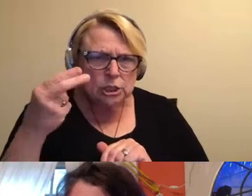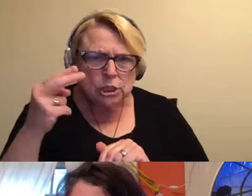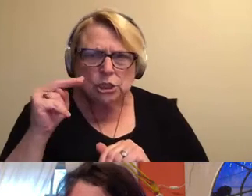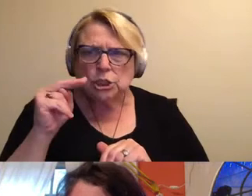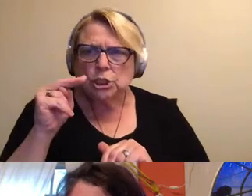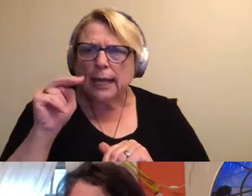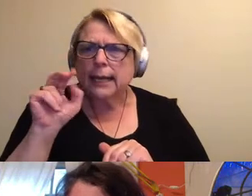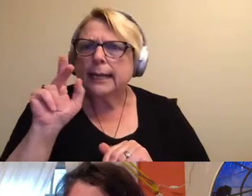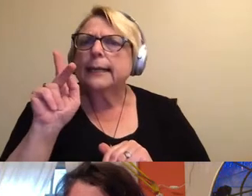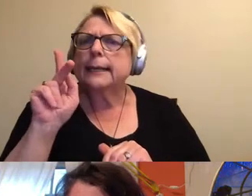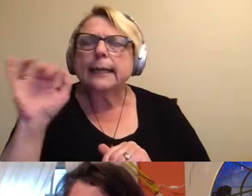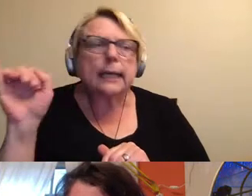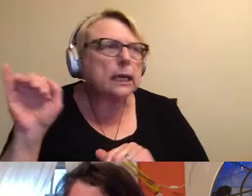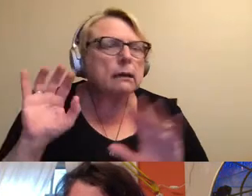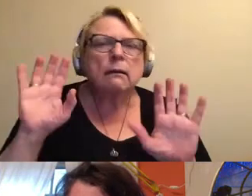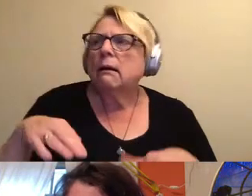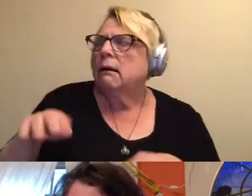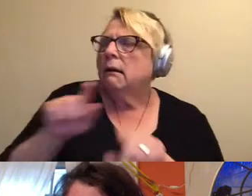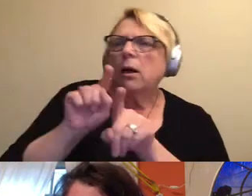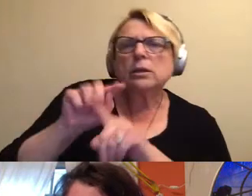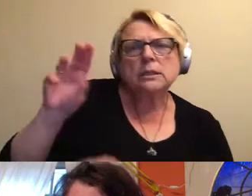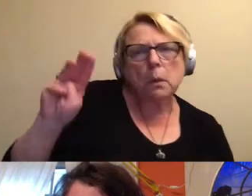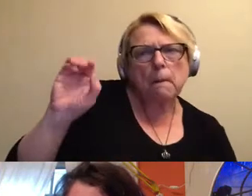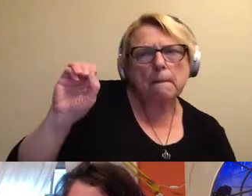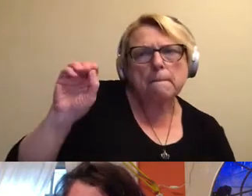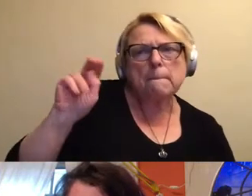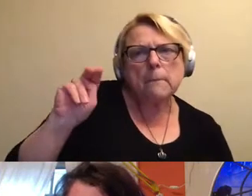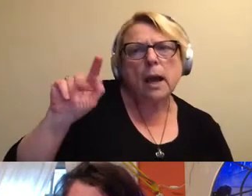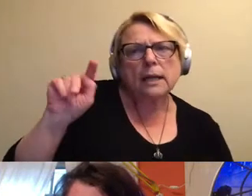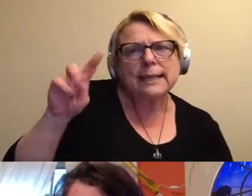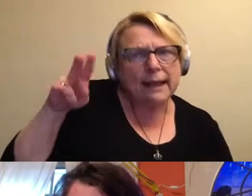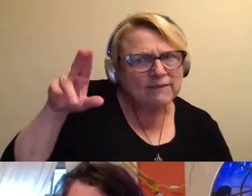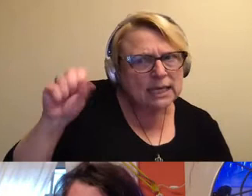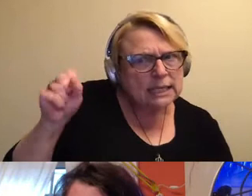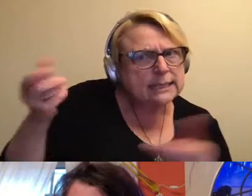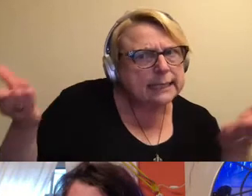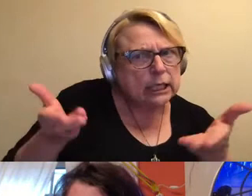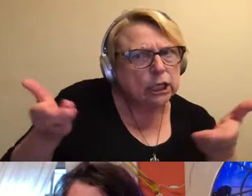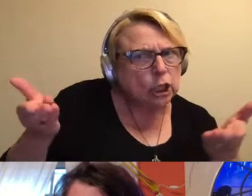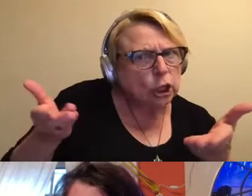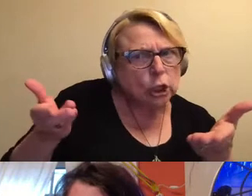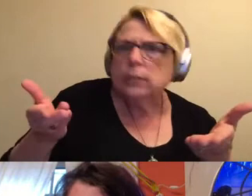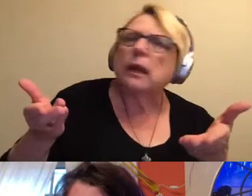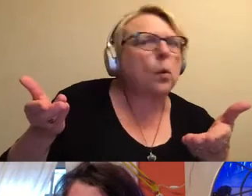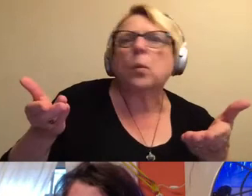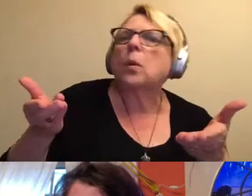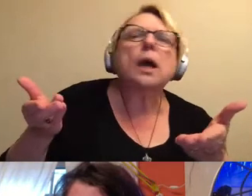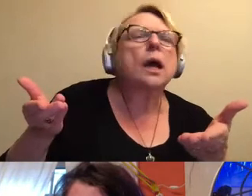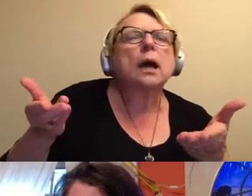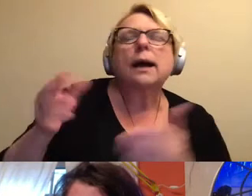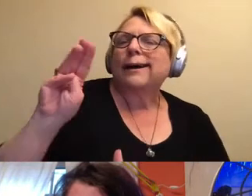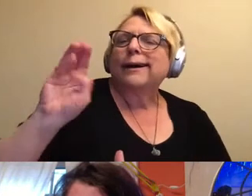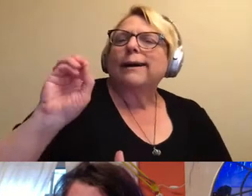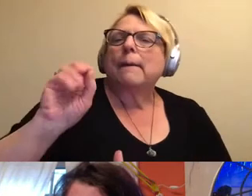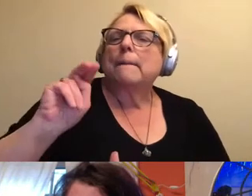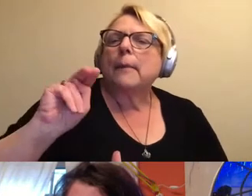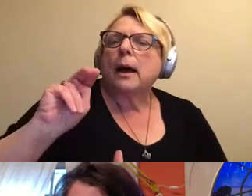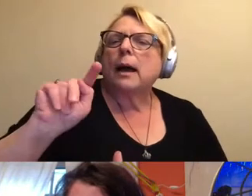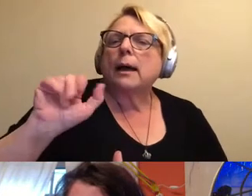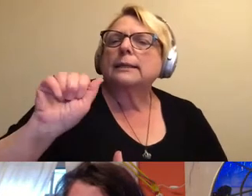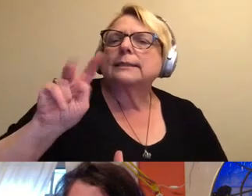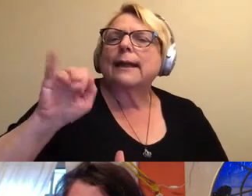know if Montavious is present yet. Did he say he was present? Okay, well, we'll welcome Montavious,